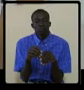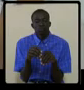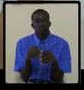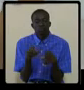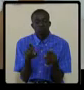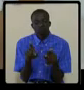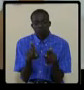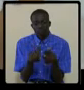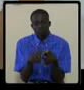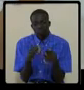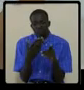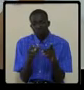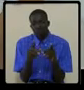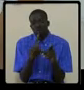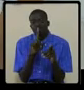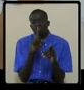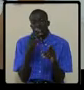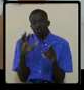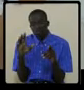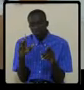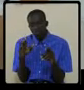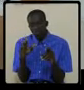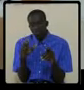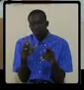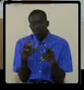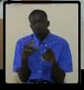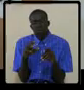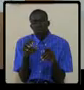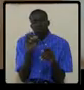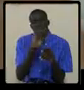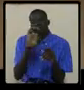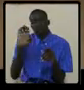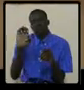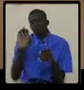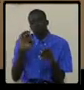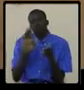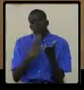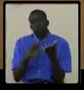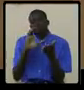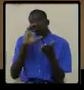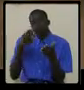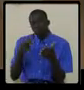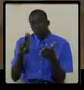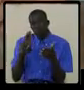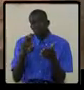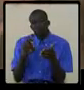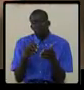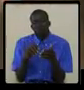We will use hot water for iron and for the copper.